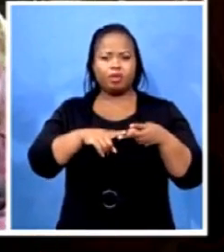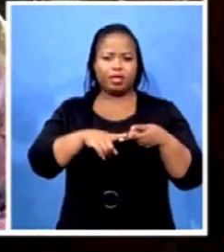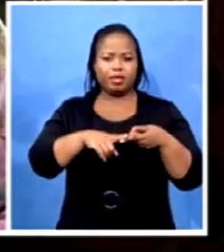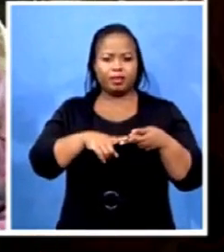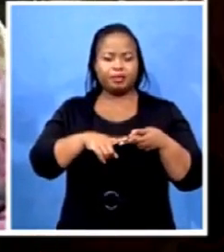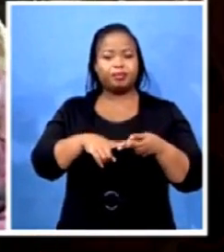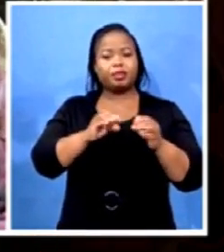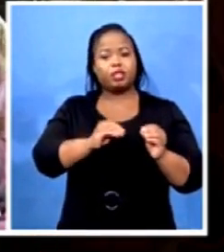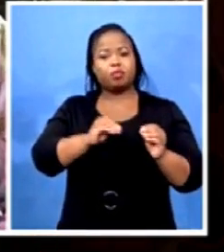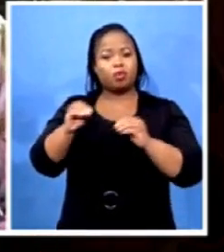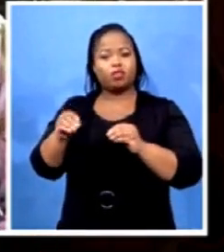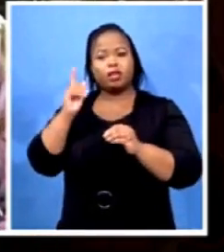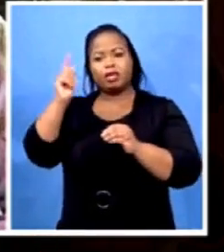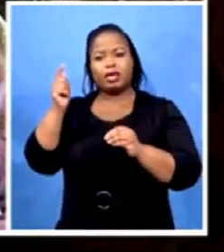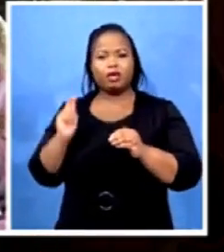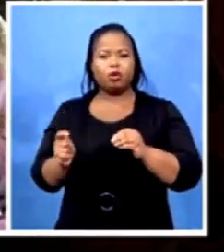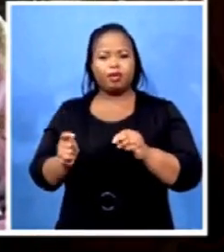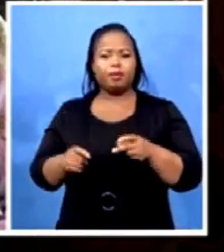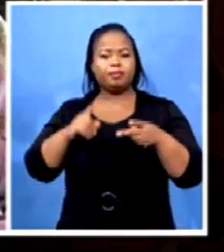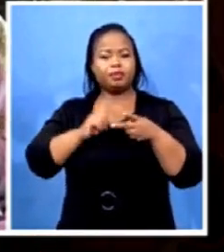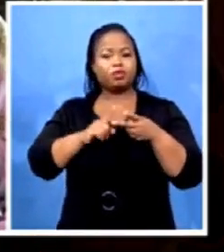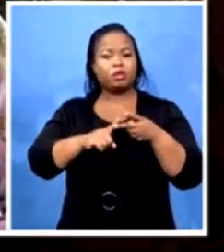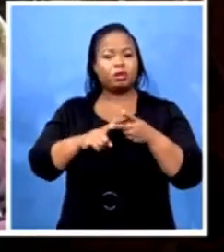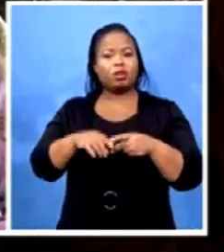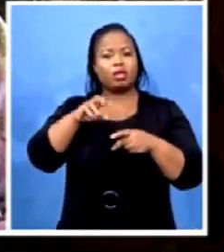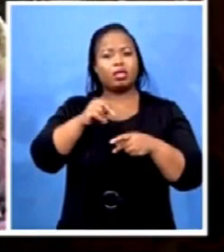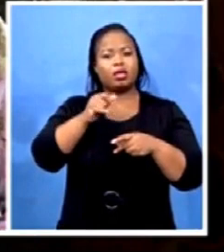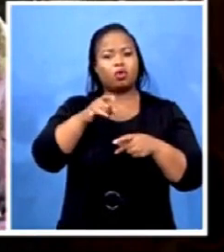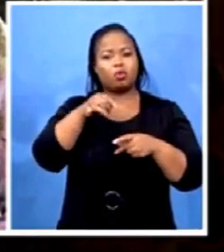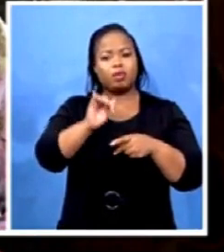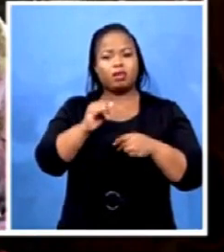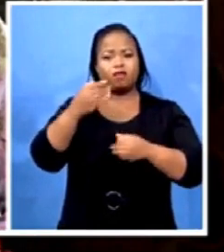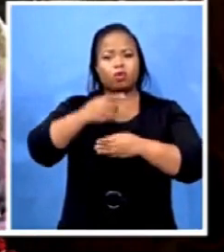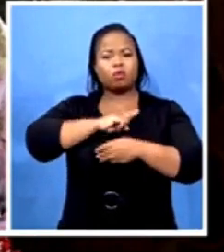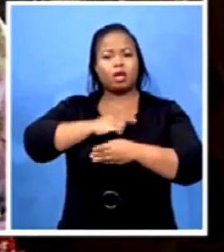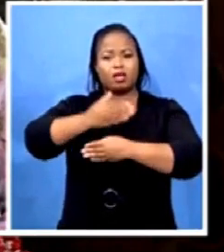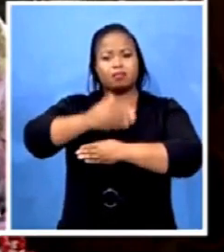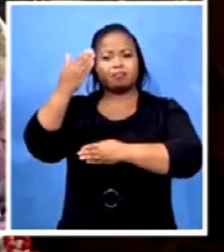and the borders remain closed. Sarah Kimani, thank you so much for that update.